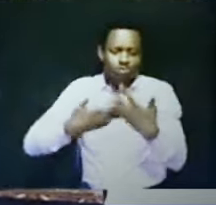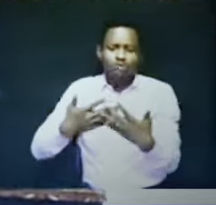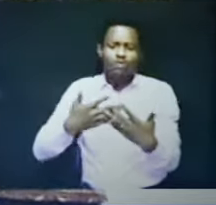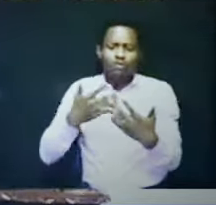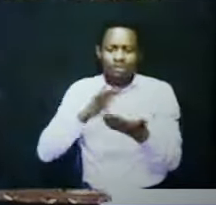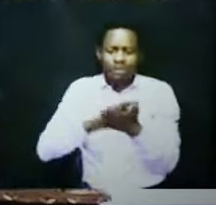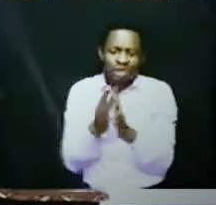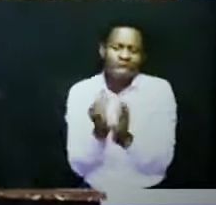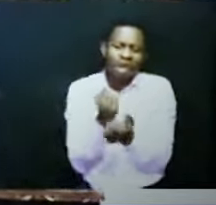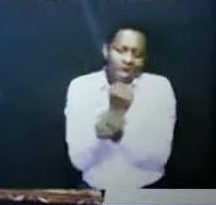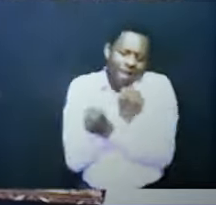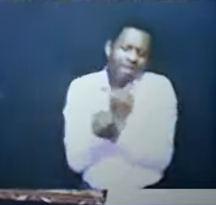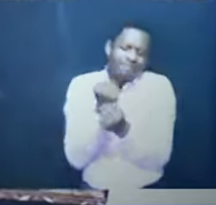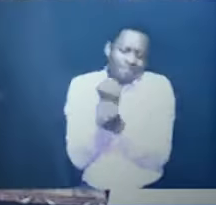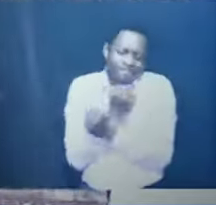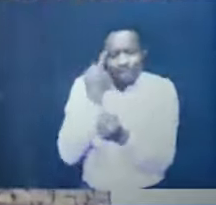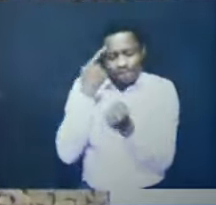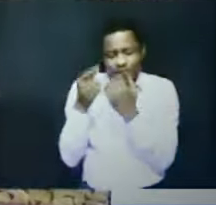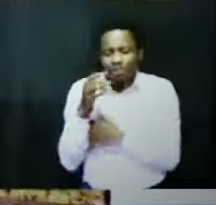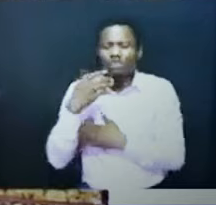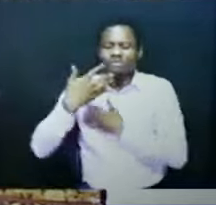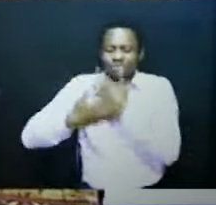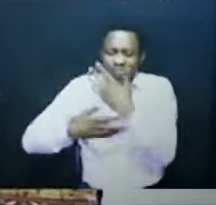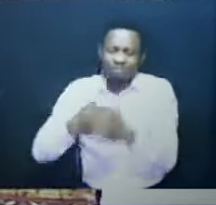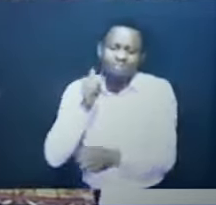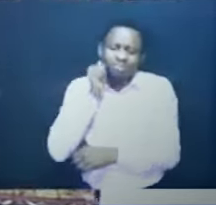by. Like